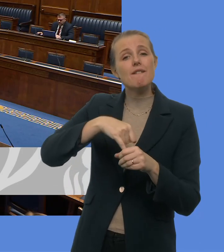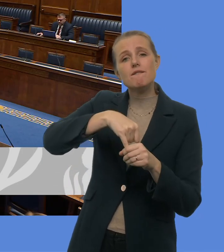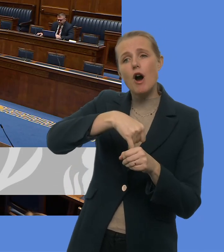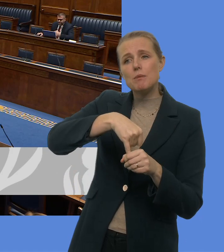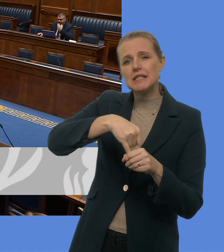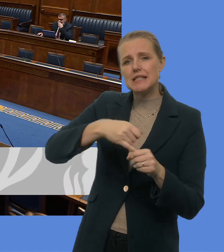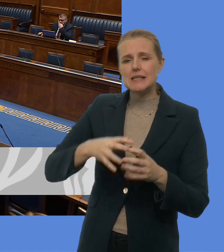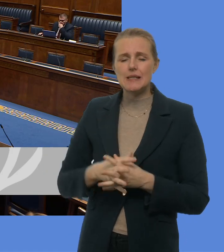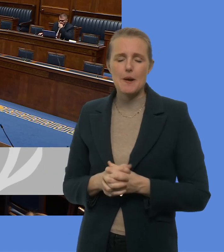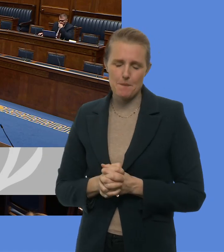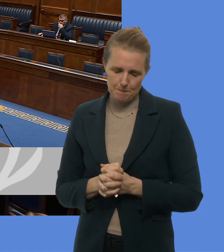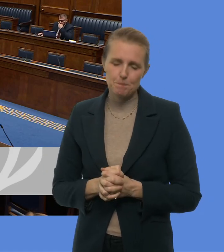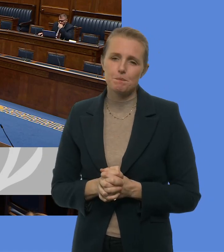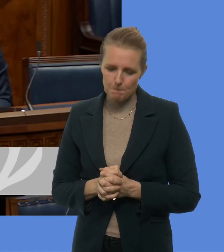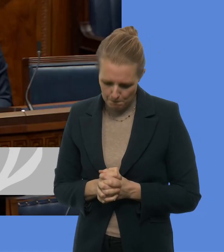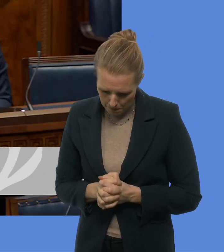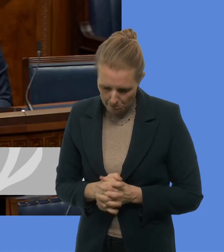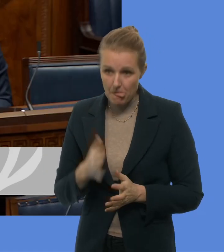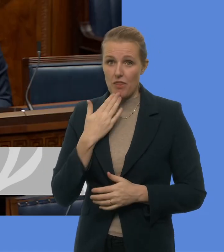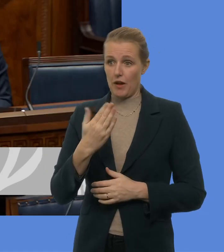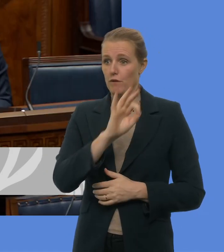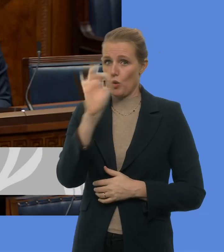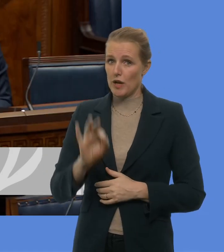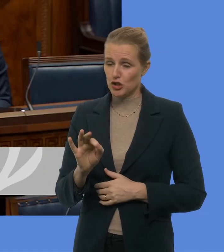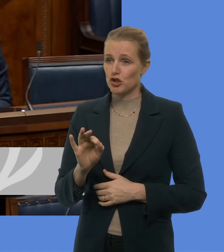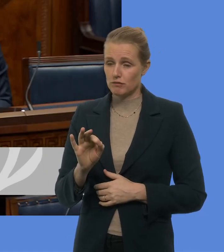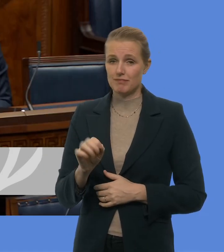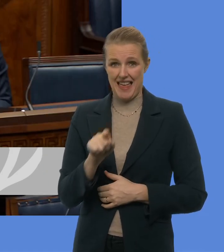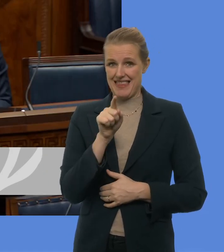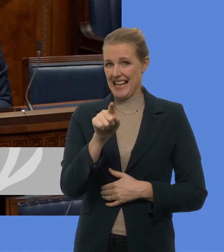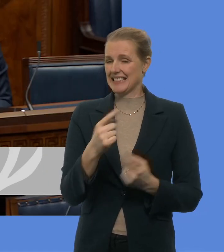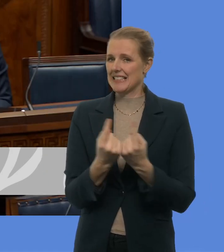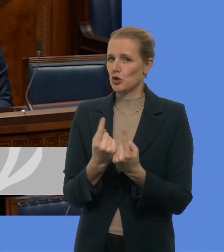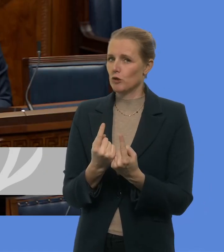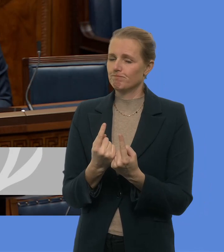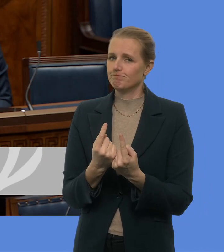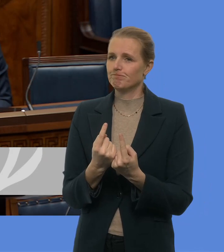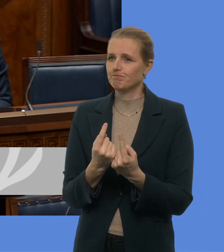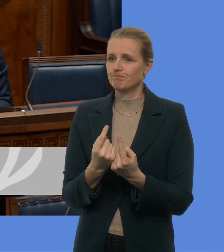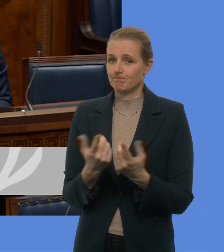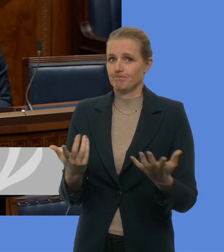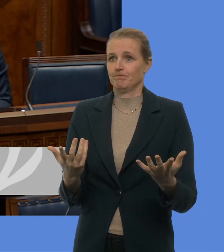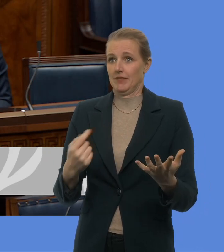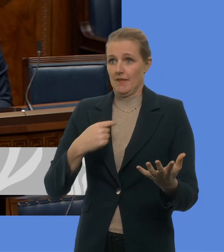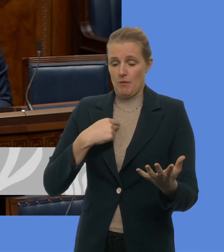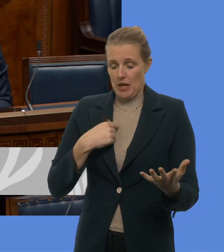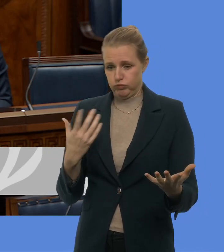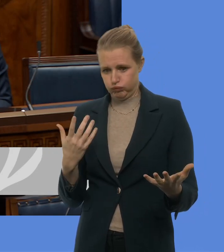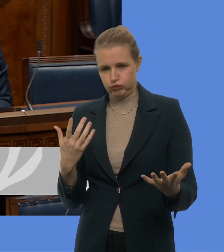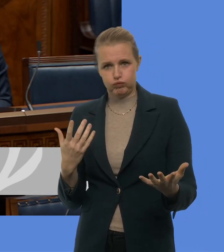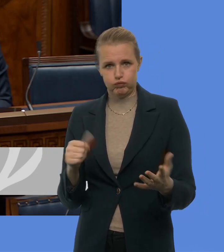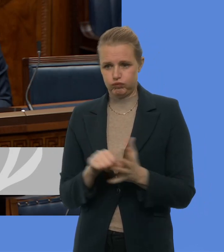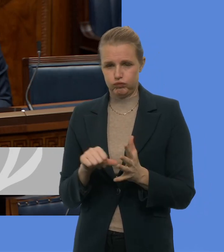I thank the member for his question, and that is certainly an issue that exercises me, as I'm sure it does